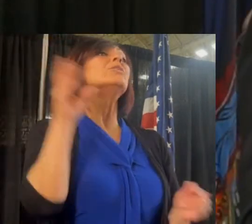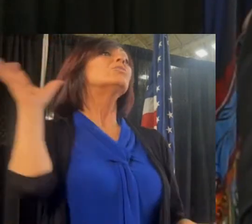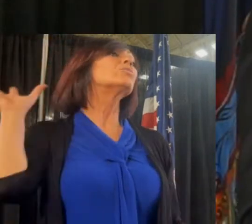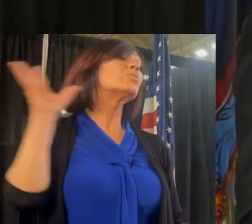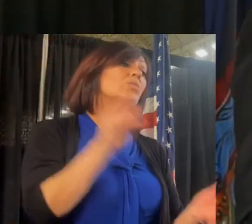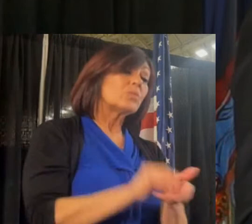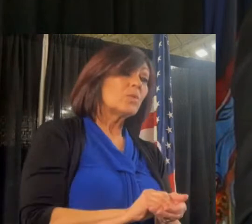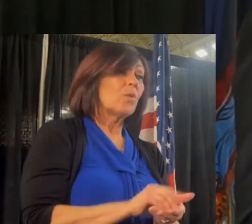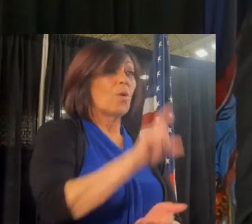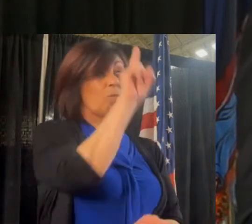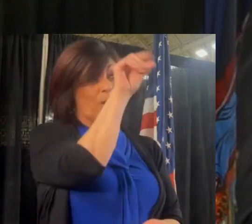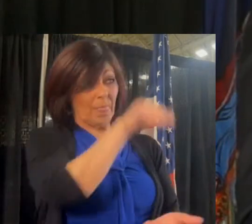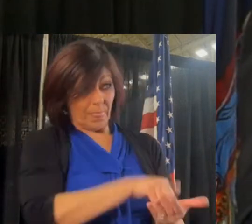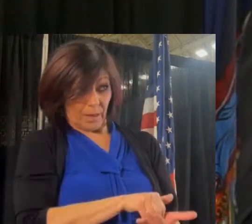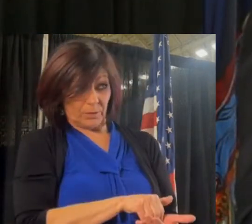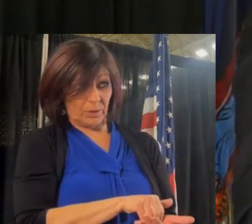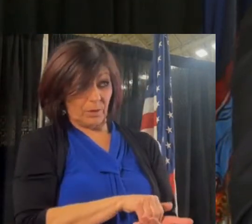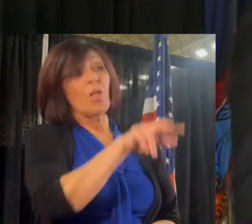total,